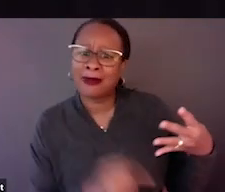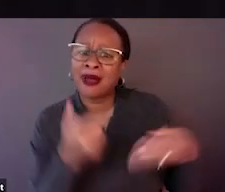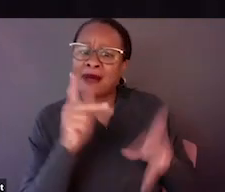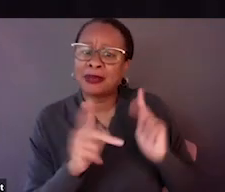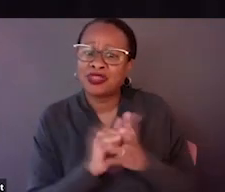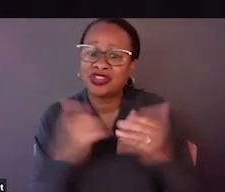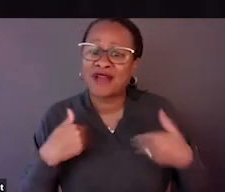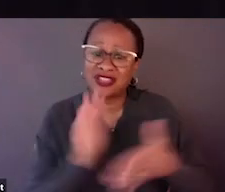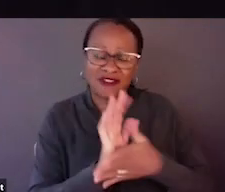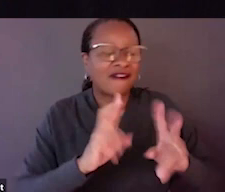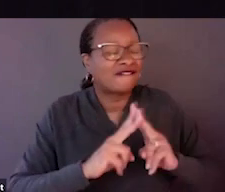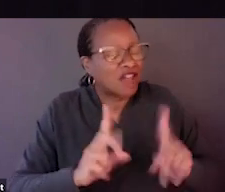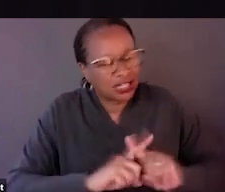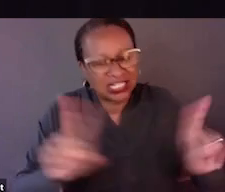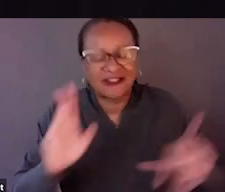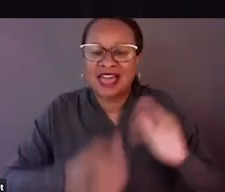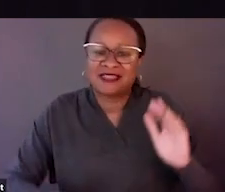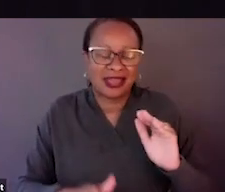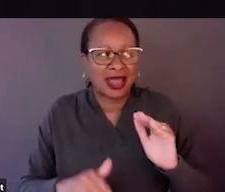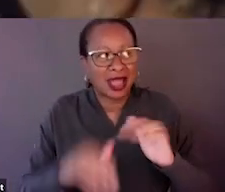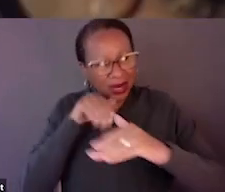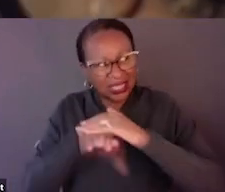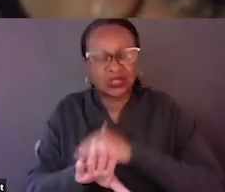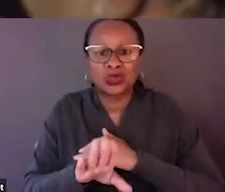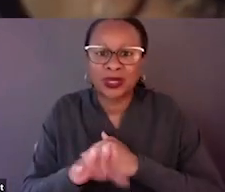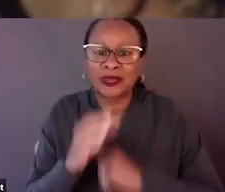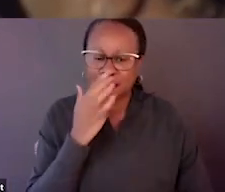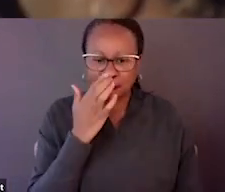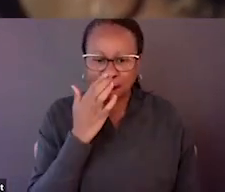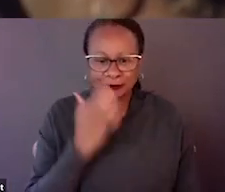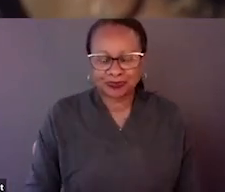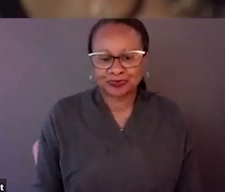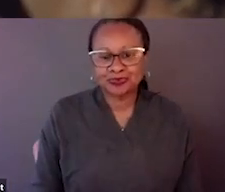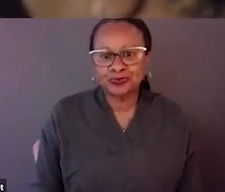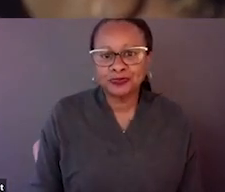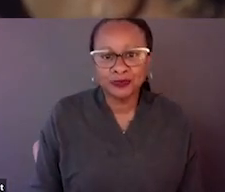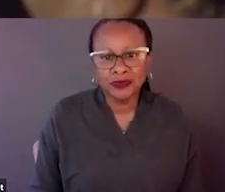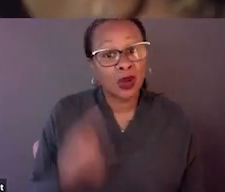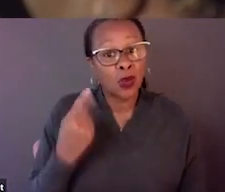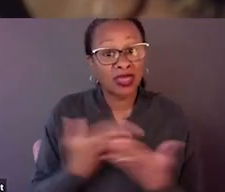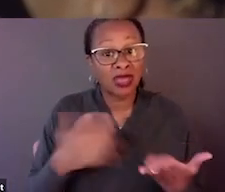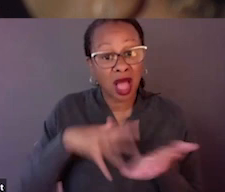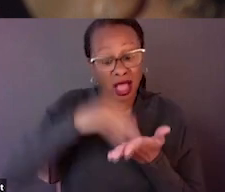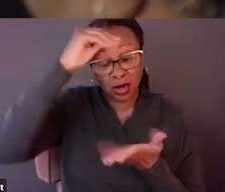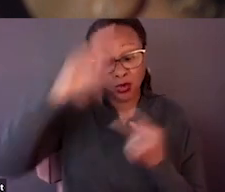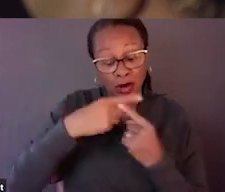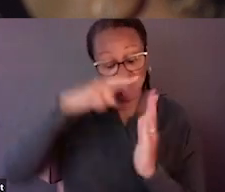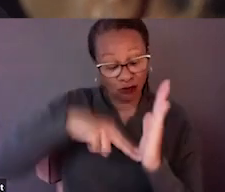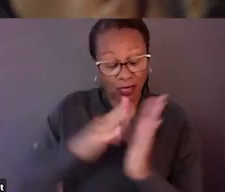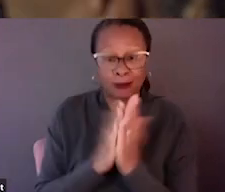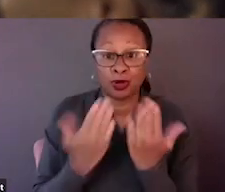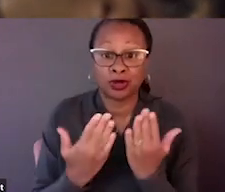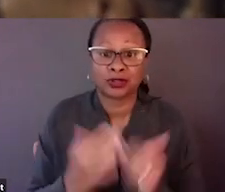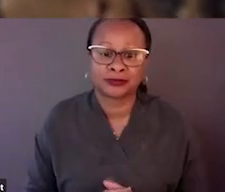film very differently than I did going into it. I mean, you know, one of the things I learned when I read the book, you know, was